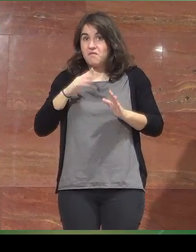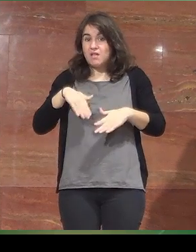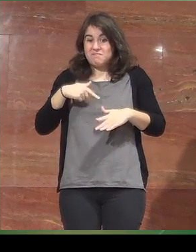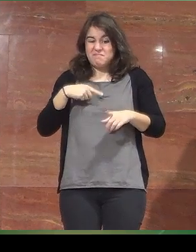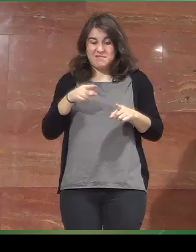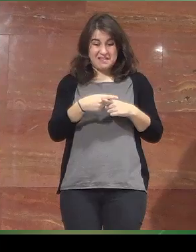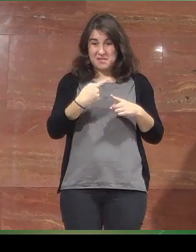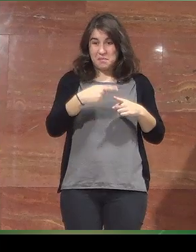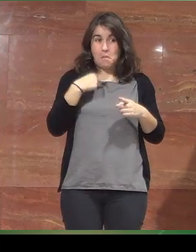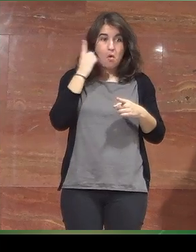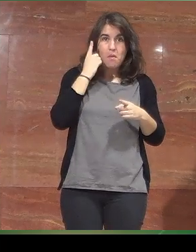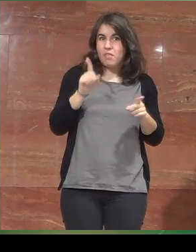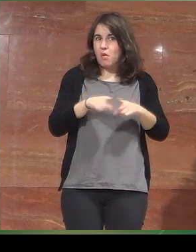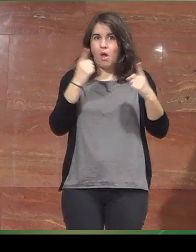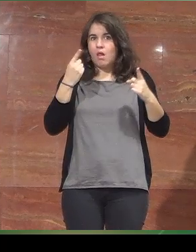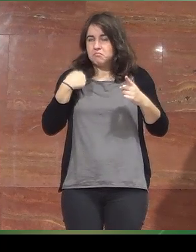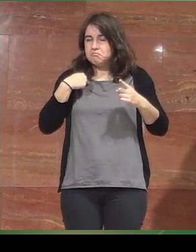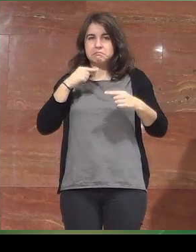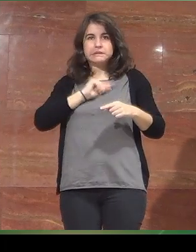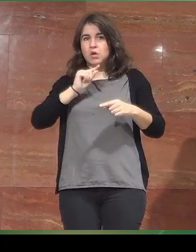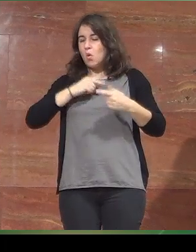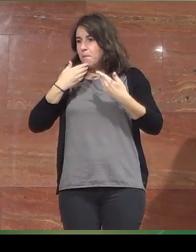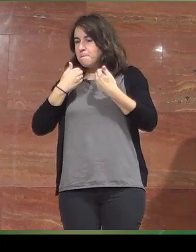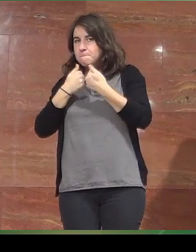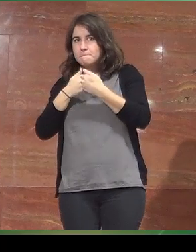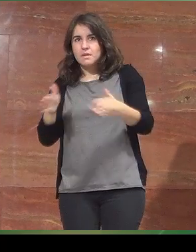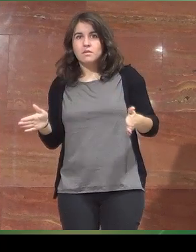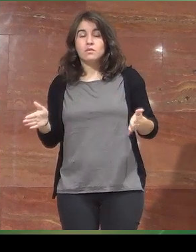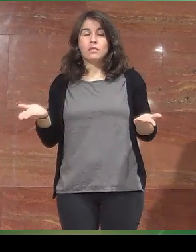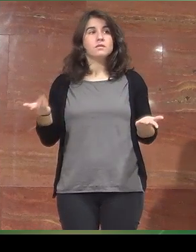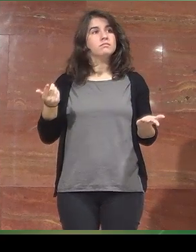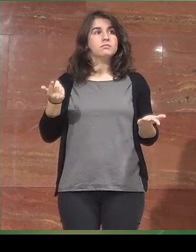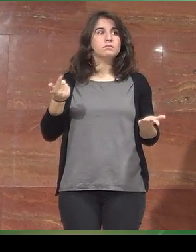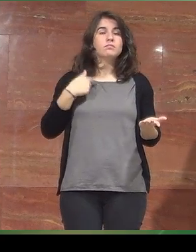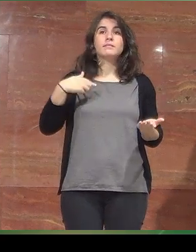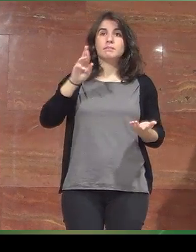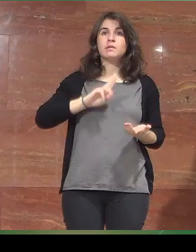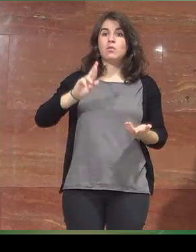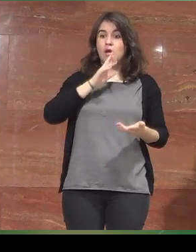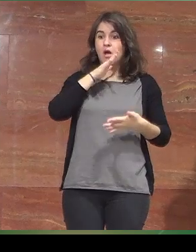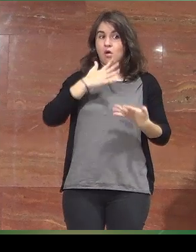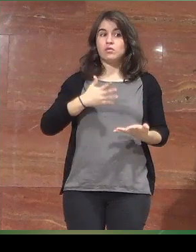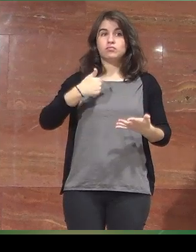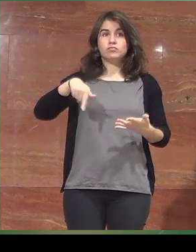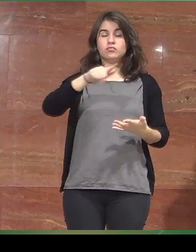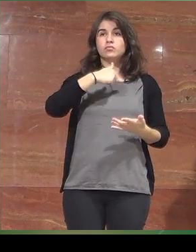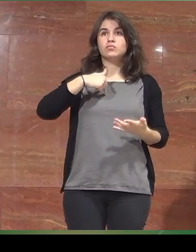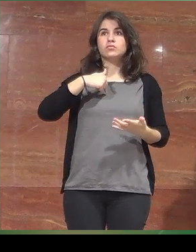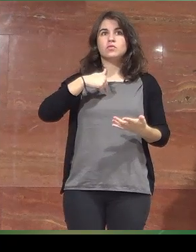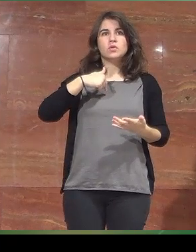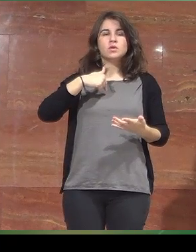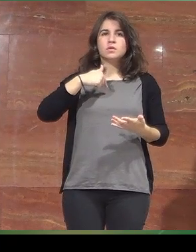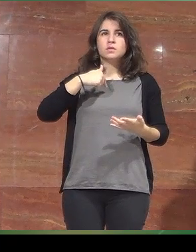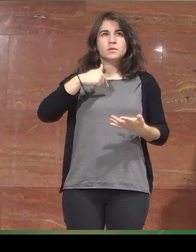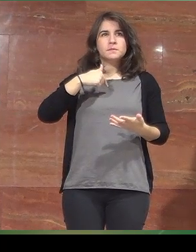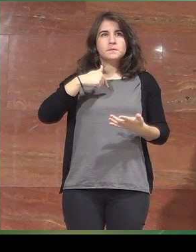I say we are in the moment in the same change at when we start to